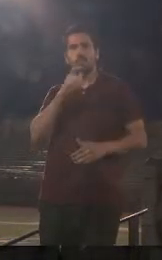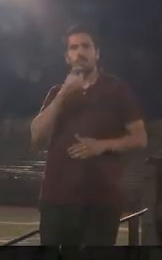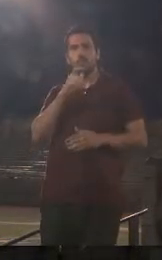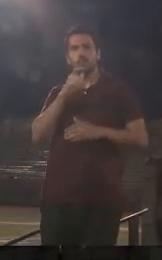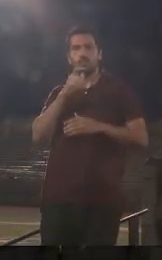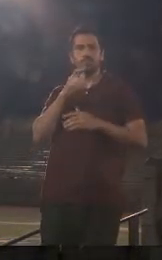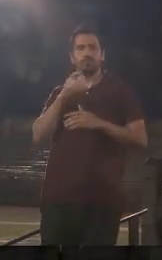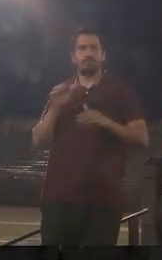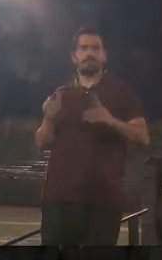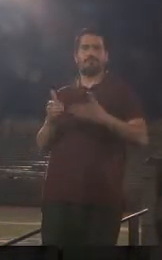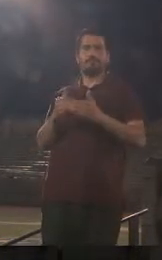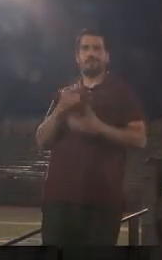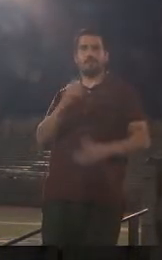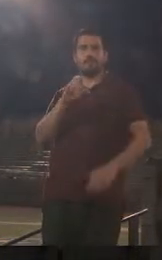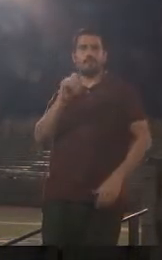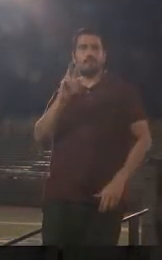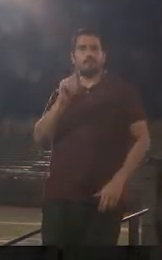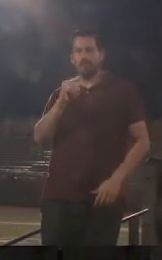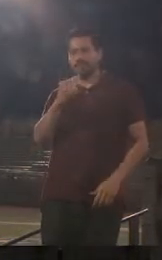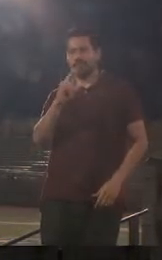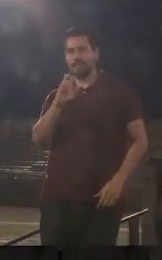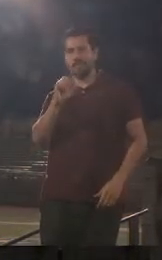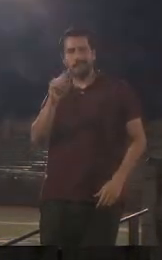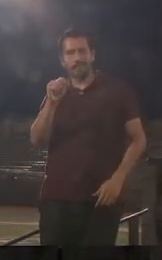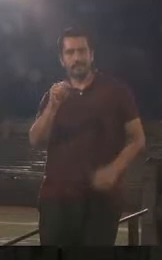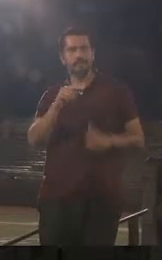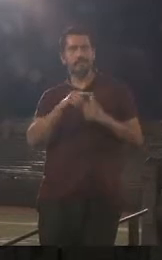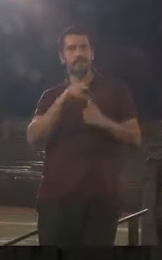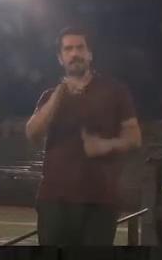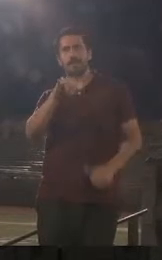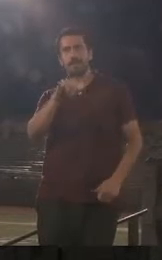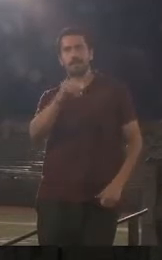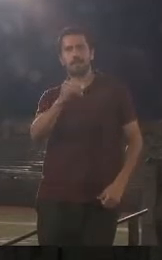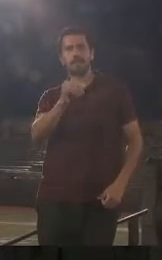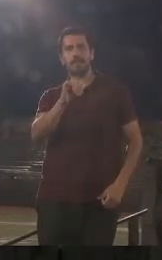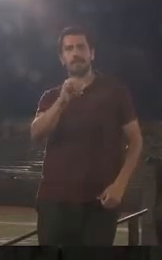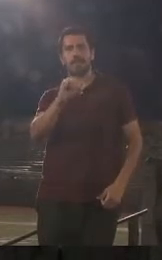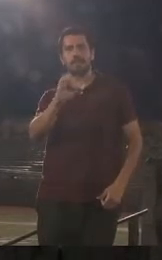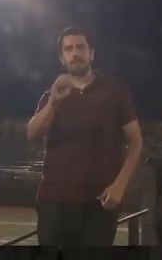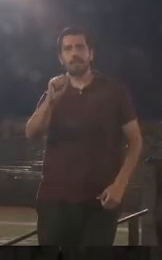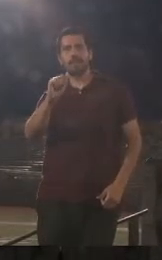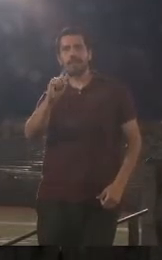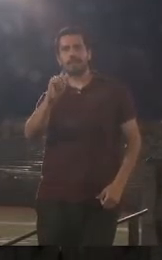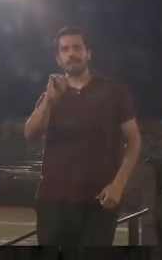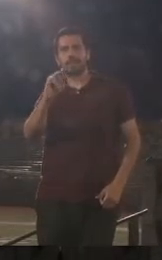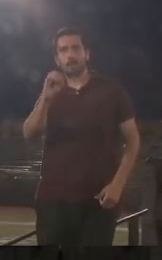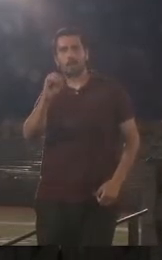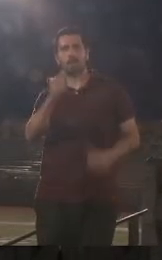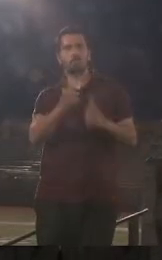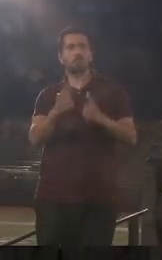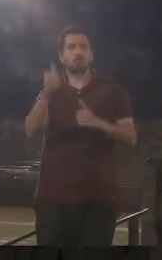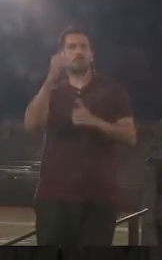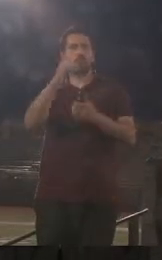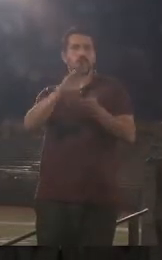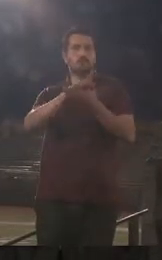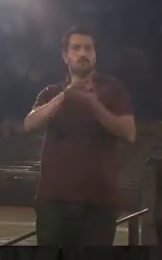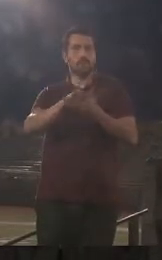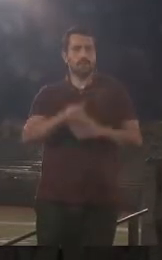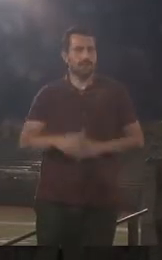guests. Dr. Jaime Aquino, SAISD Superintendent of Schools.